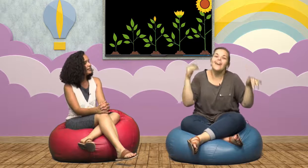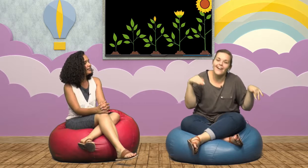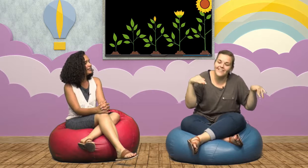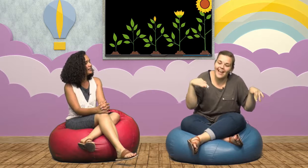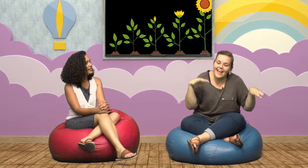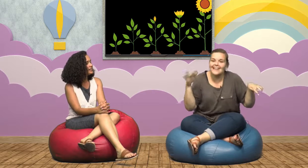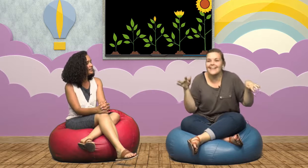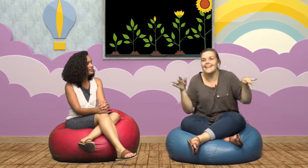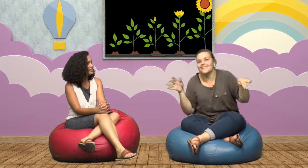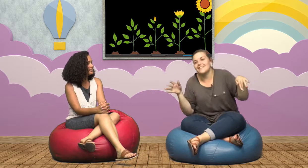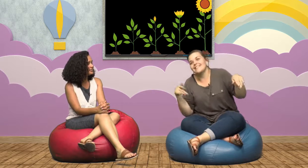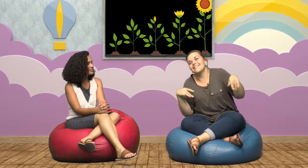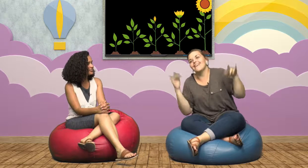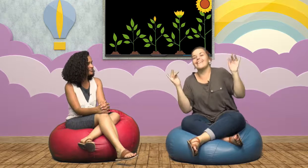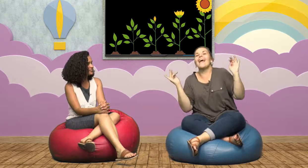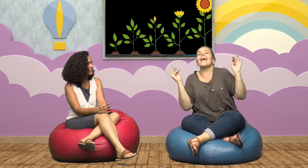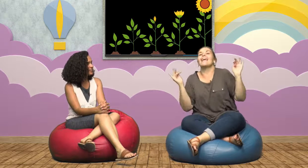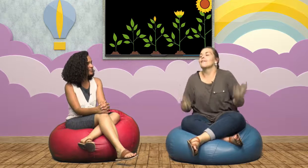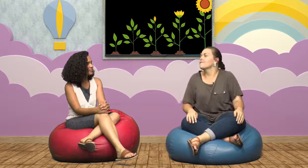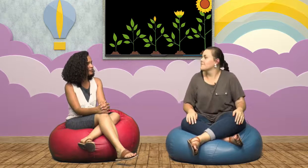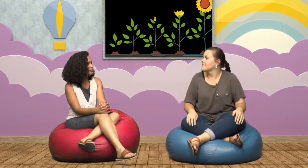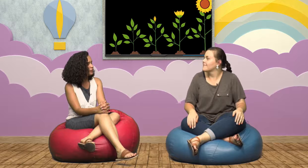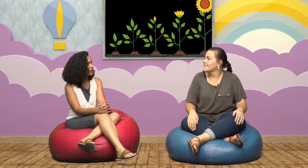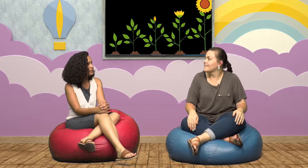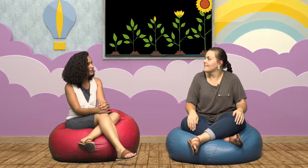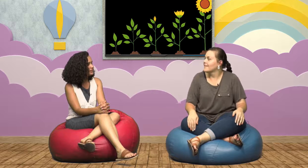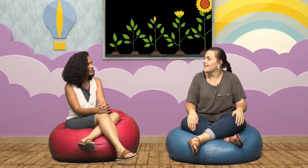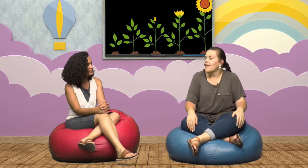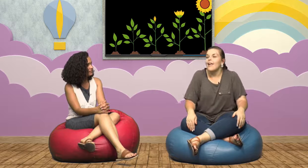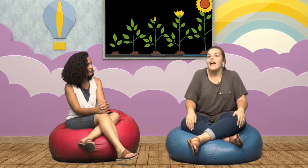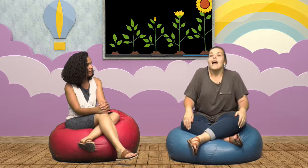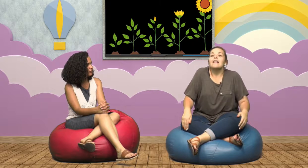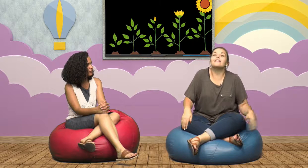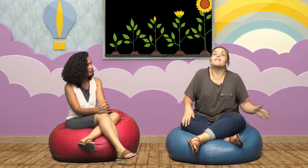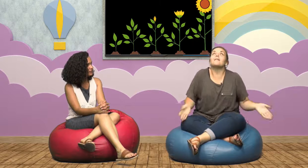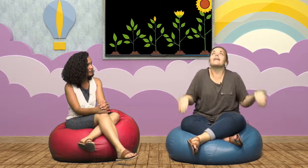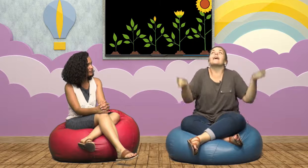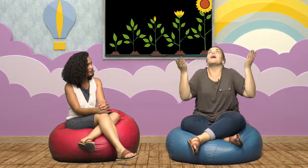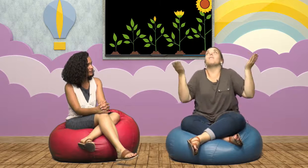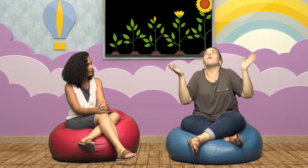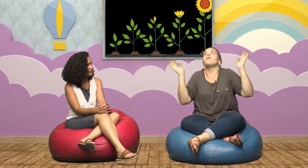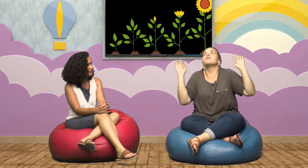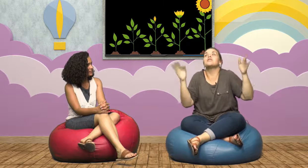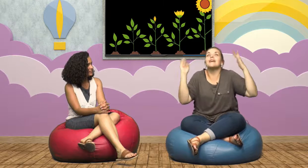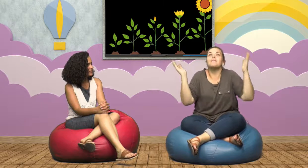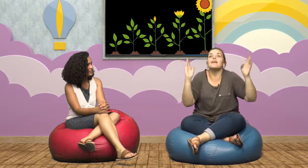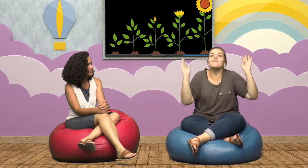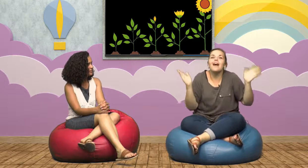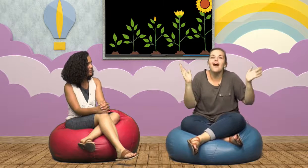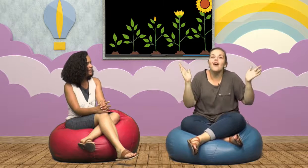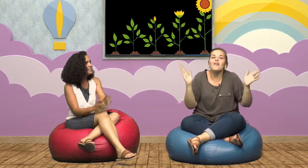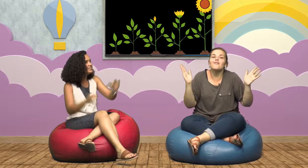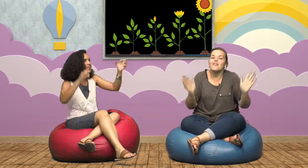Built me over and hear me shout. Yay! But why are we tilting a sunflower? Tilt me up or shake